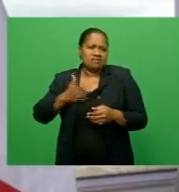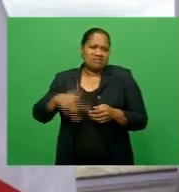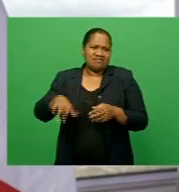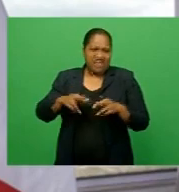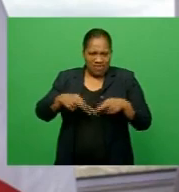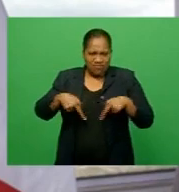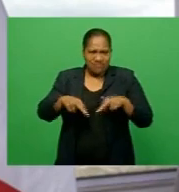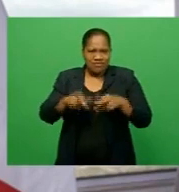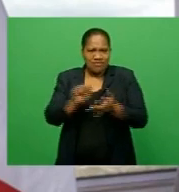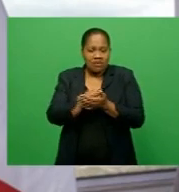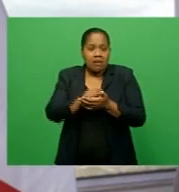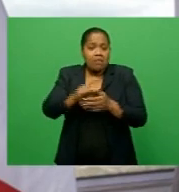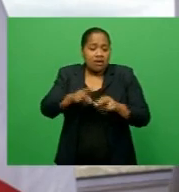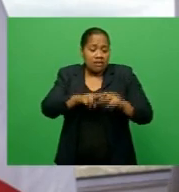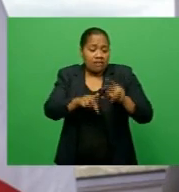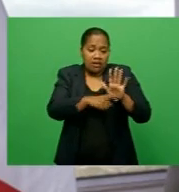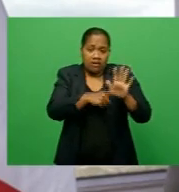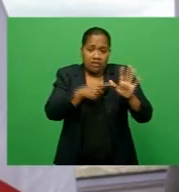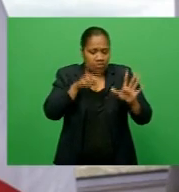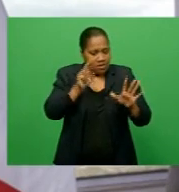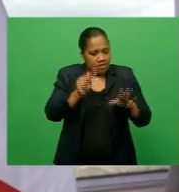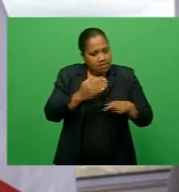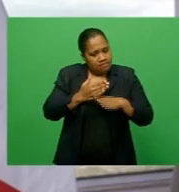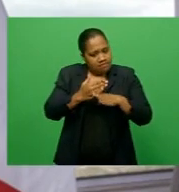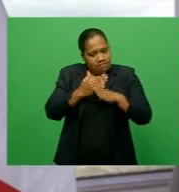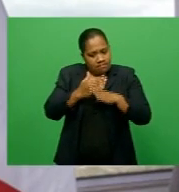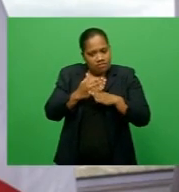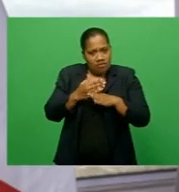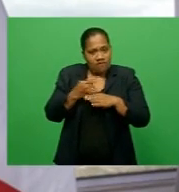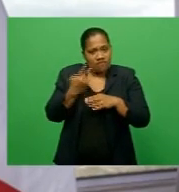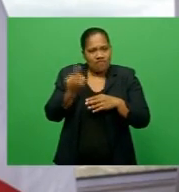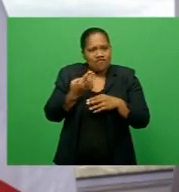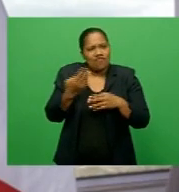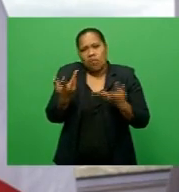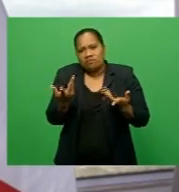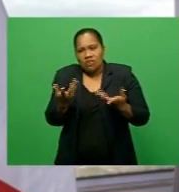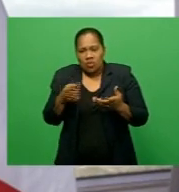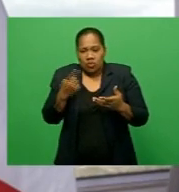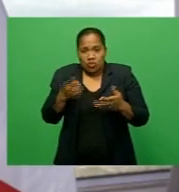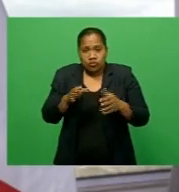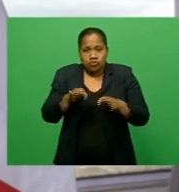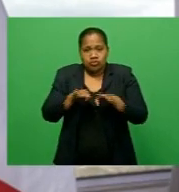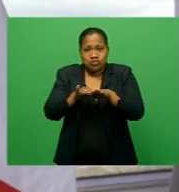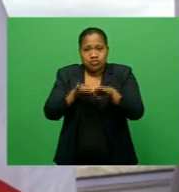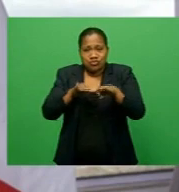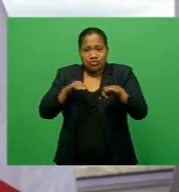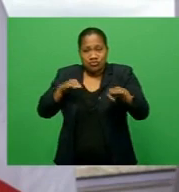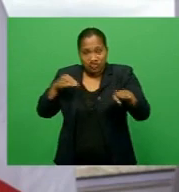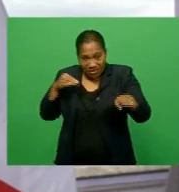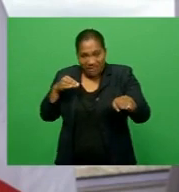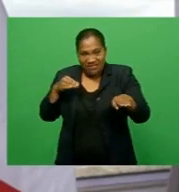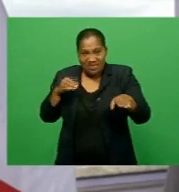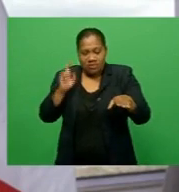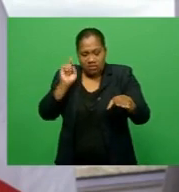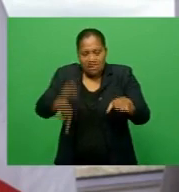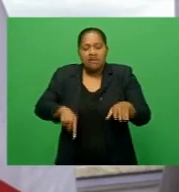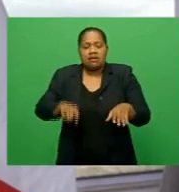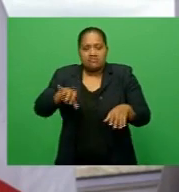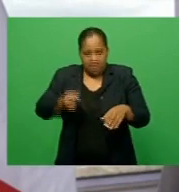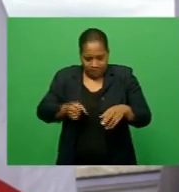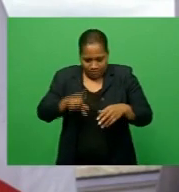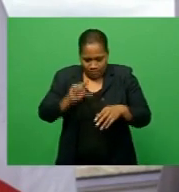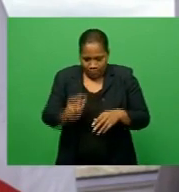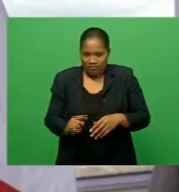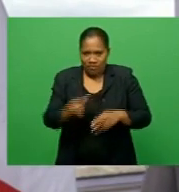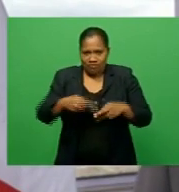perspective, we need to make sure that we work on those that are heavy traffic first. So over time, you will see a gradual improvement of the roads, but it's going to be a gradual process,